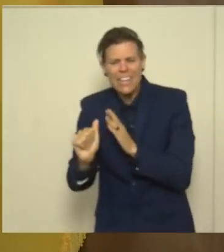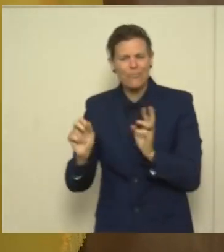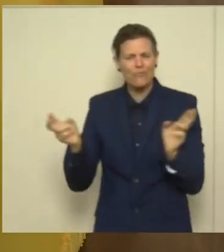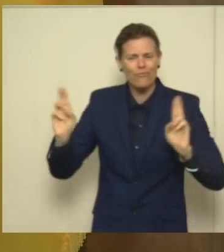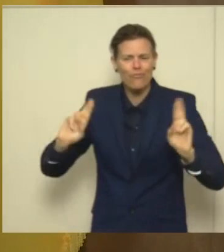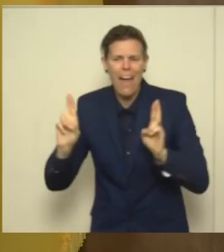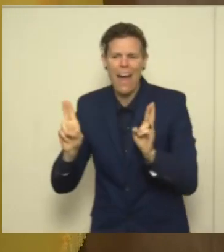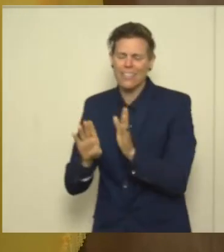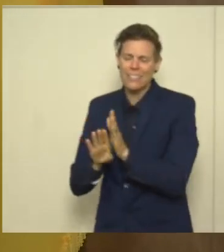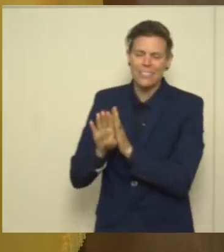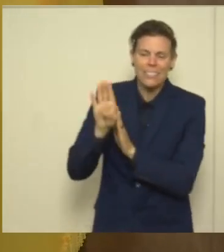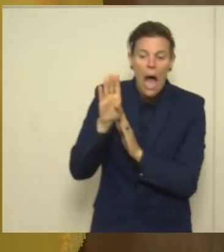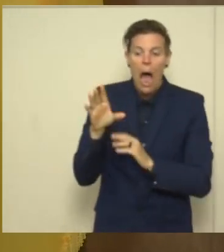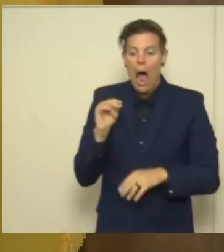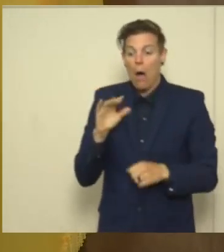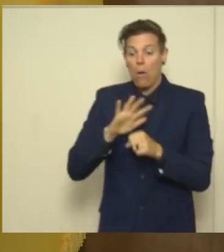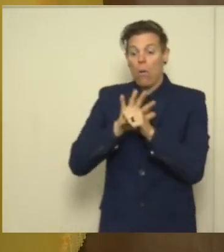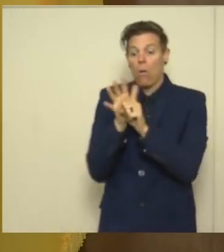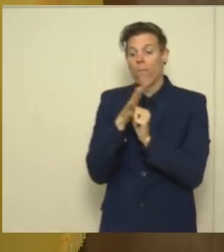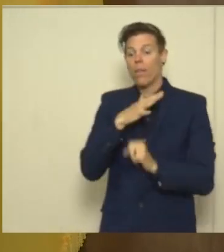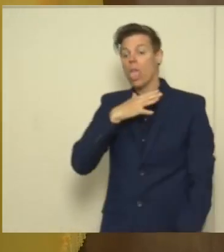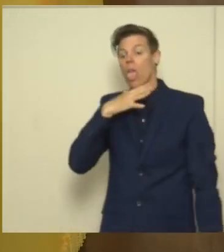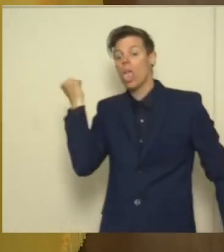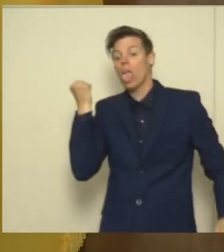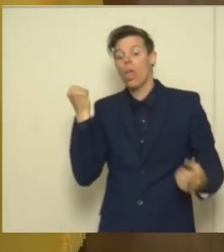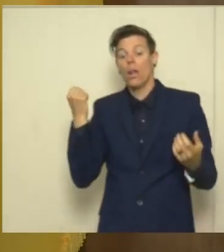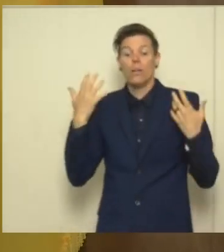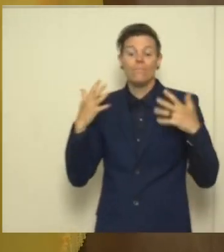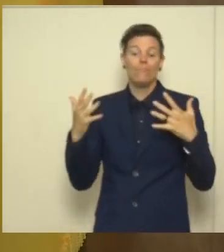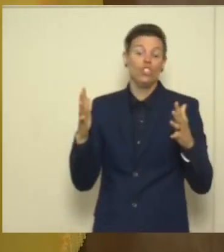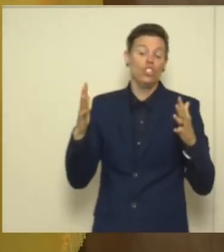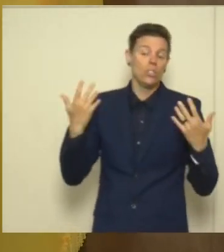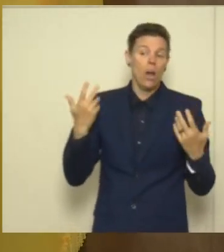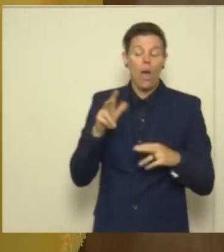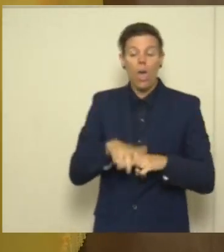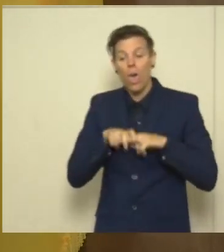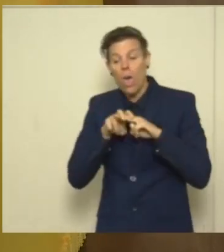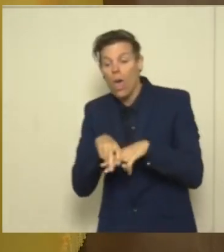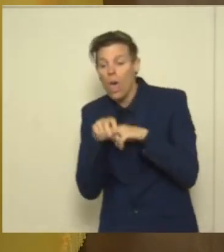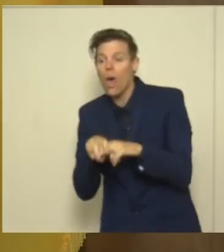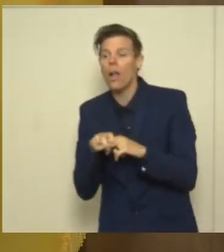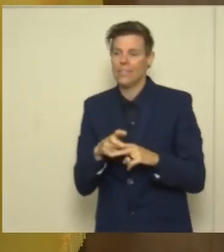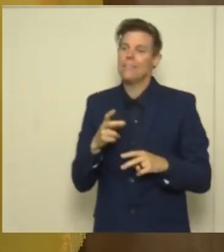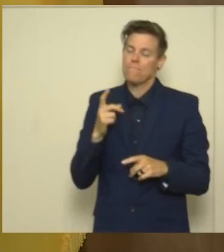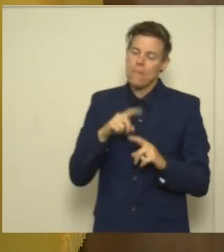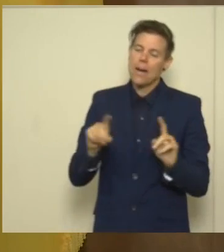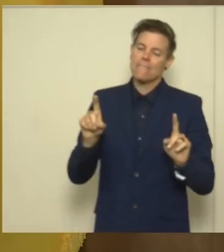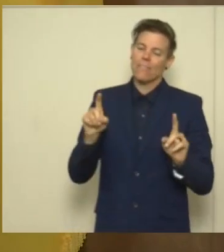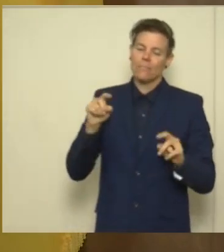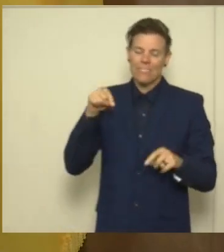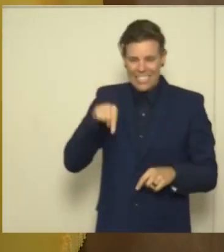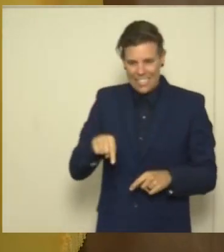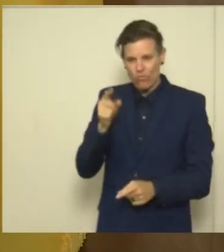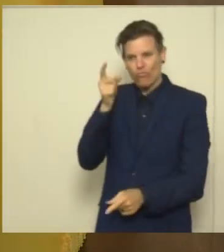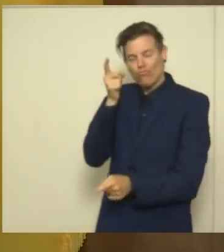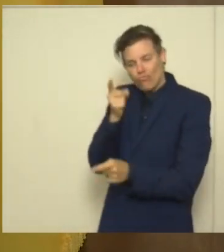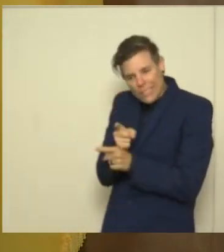it right. We have to see what the next week or two brings us, but I've got my fingers